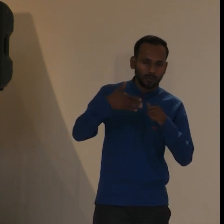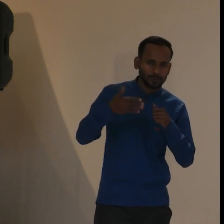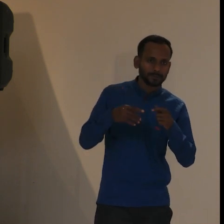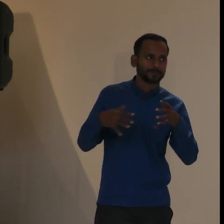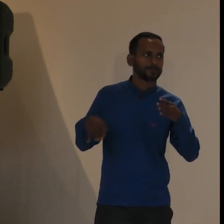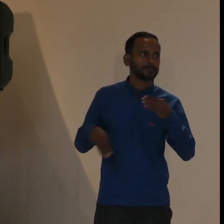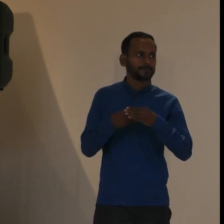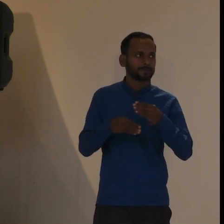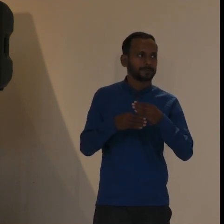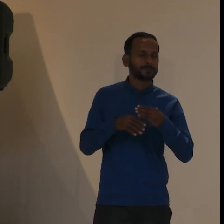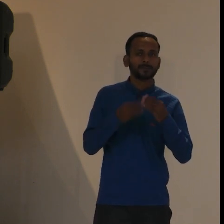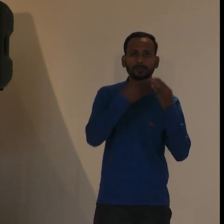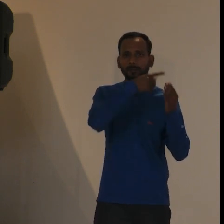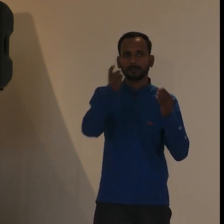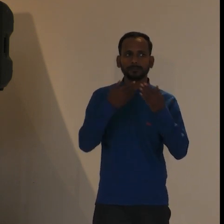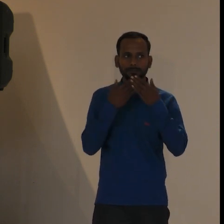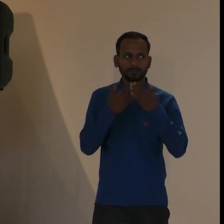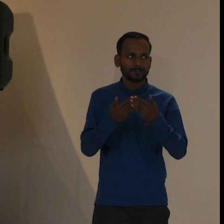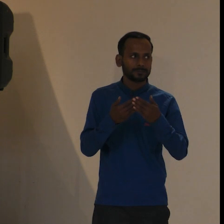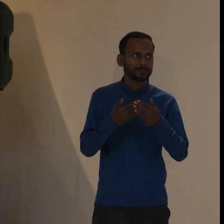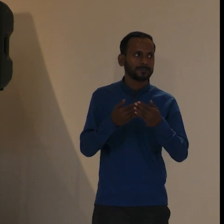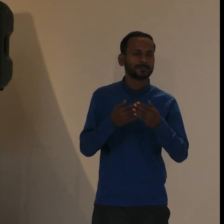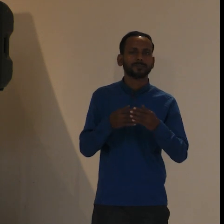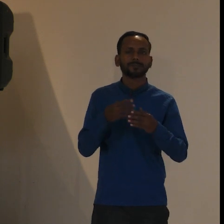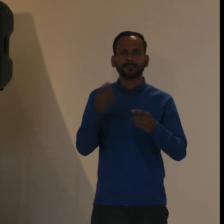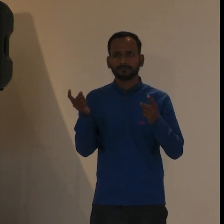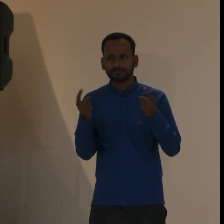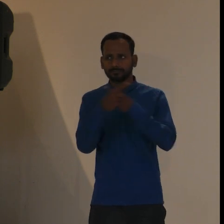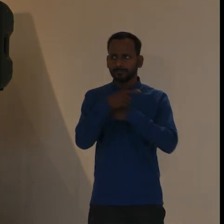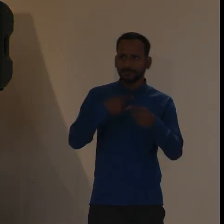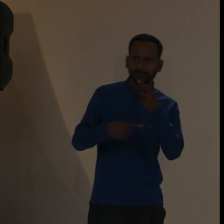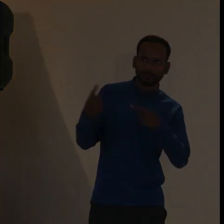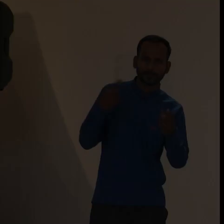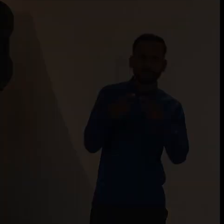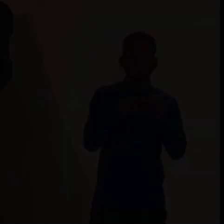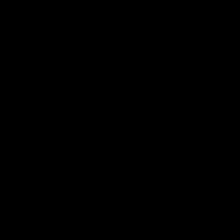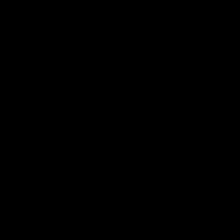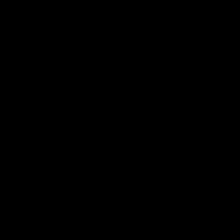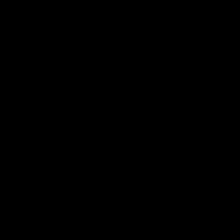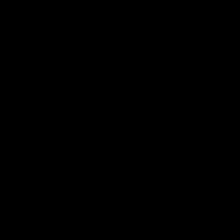And thank you, IFA, really. Just made so many cross sections possible. So thank you so much.